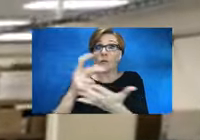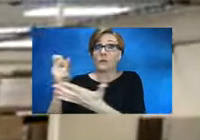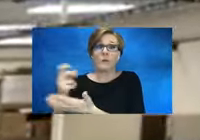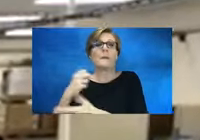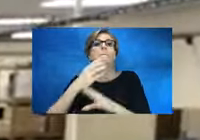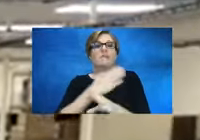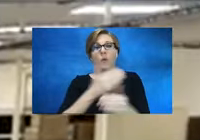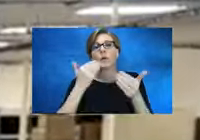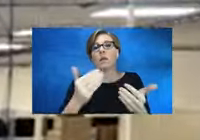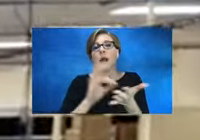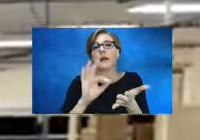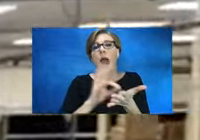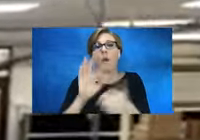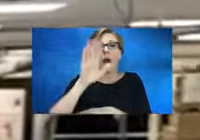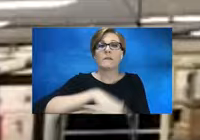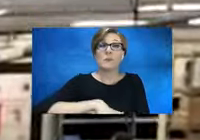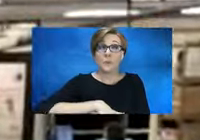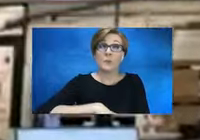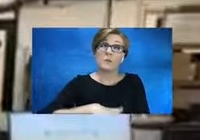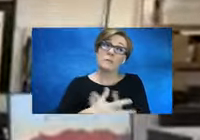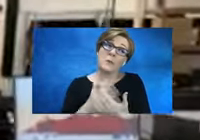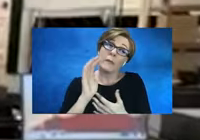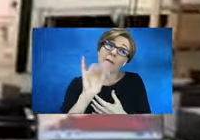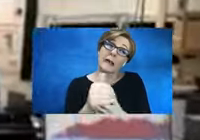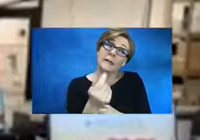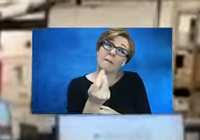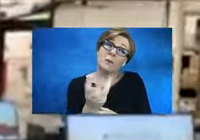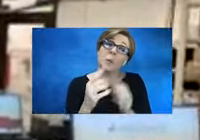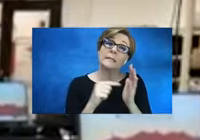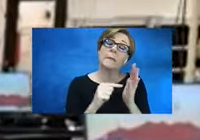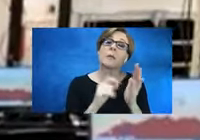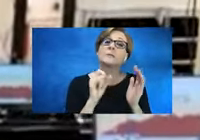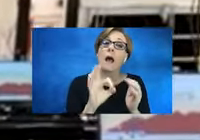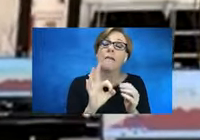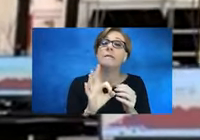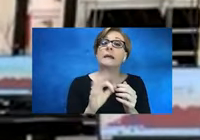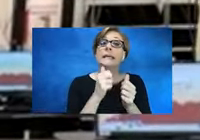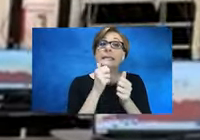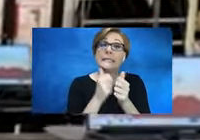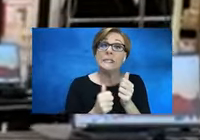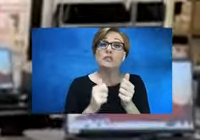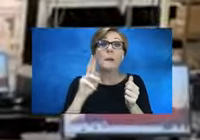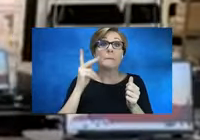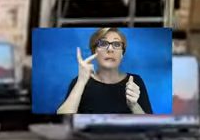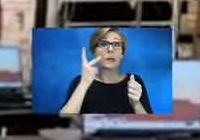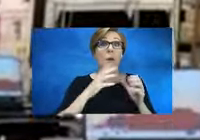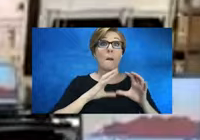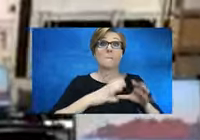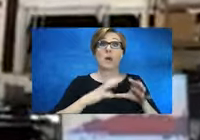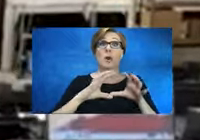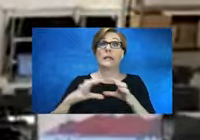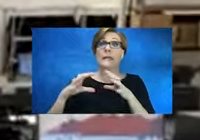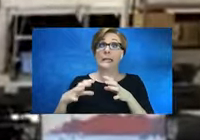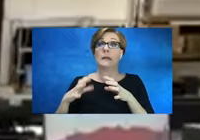are just a few of the examples, right, that we have of political party observers playing a role in this process. So the one things I wanted to